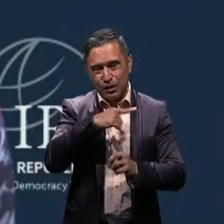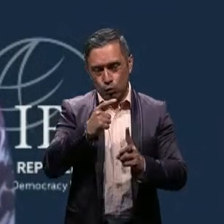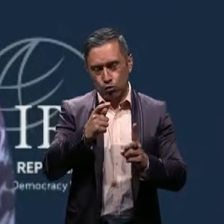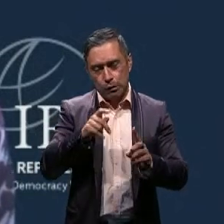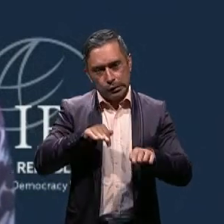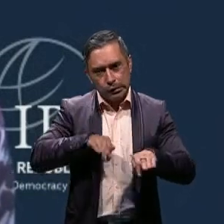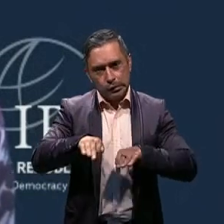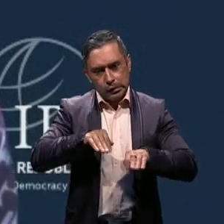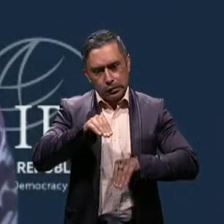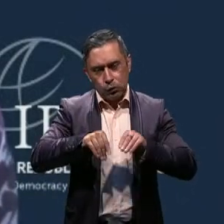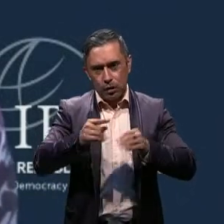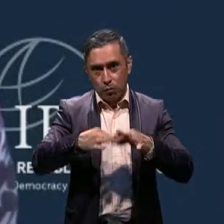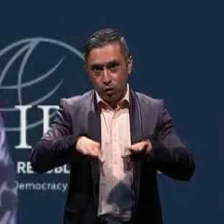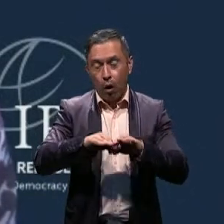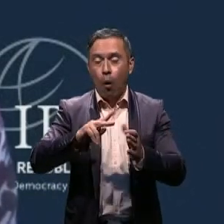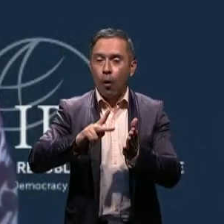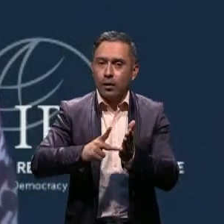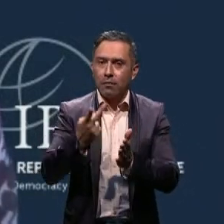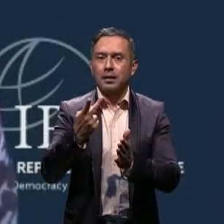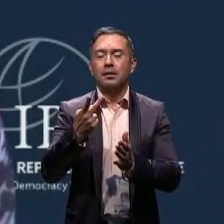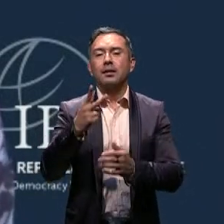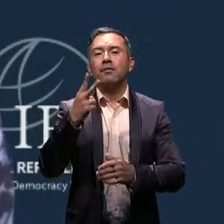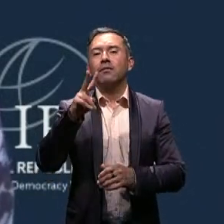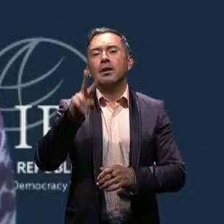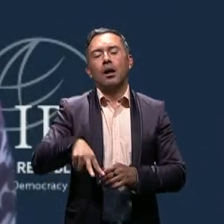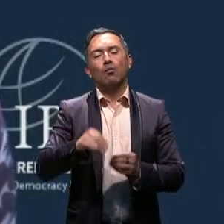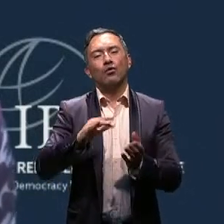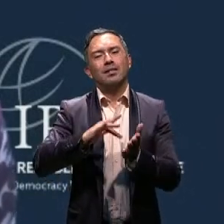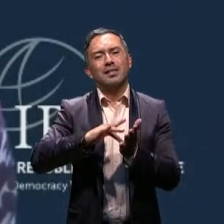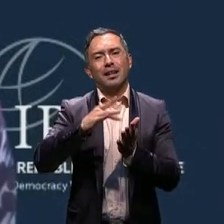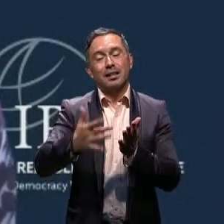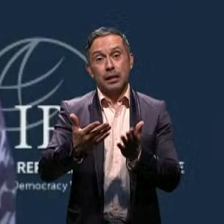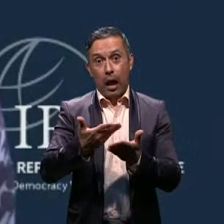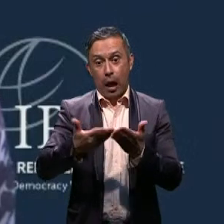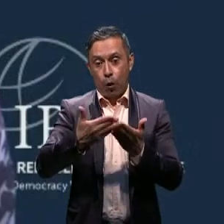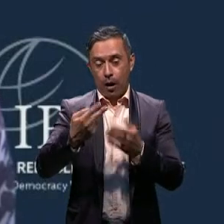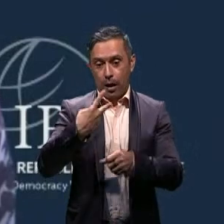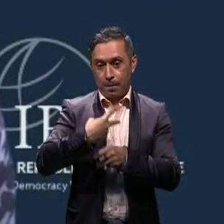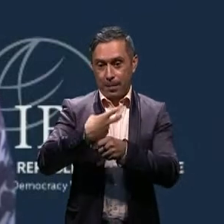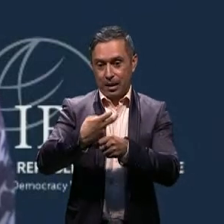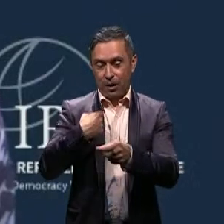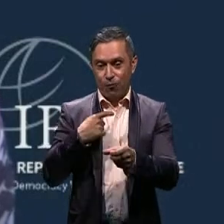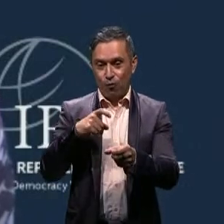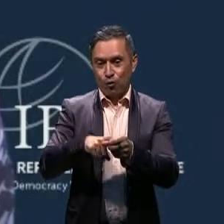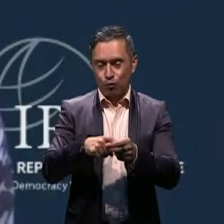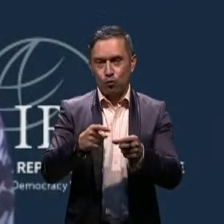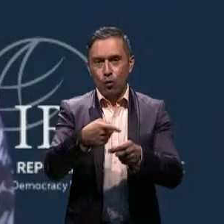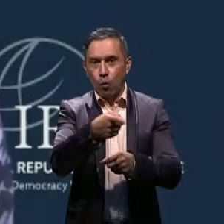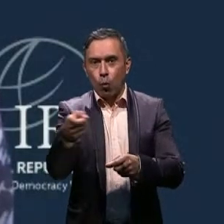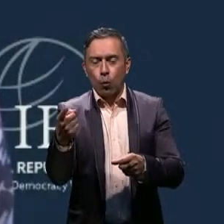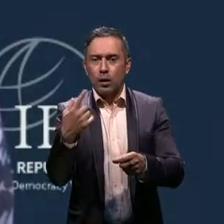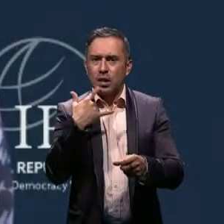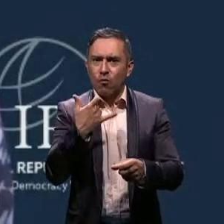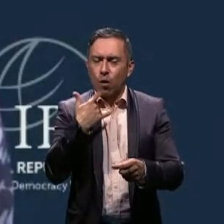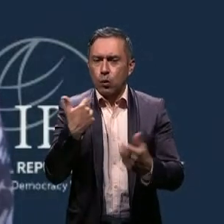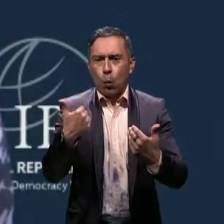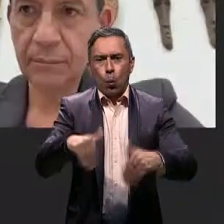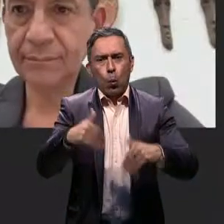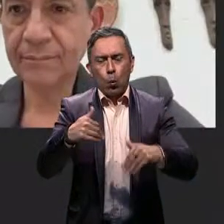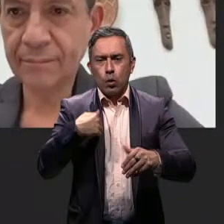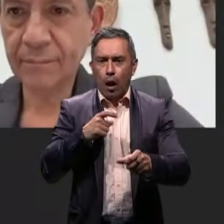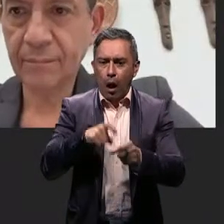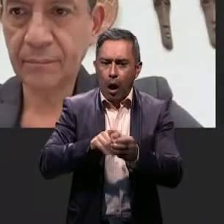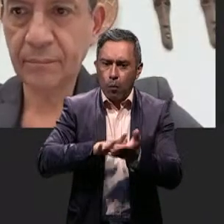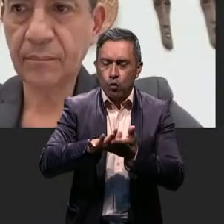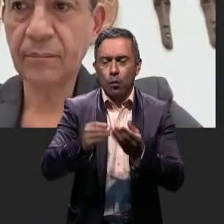fundamental and paramount in these times that we are living. Thank you very much. Once again, it was an honor to be here with you, and thank